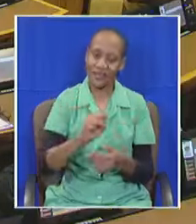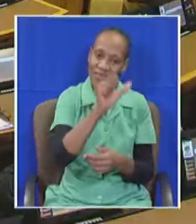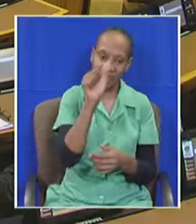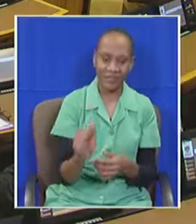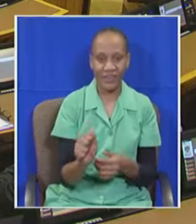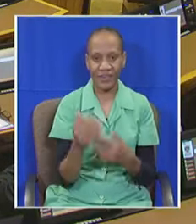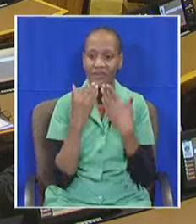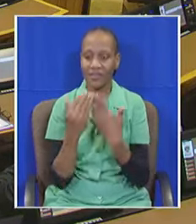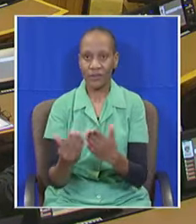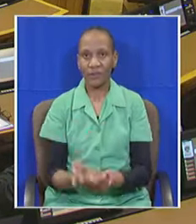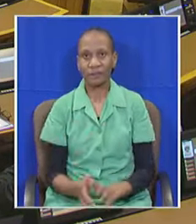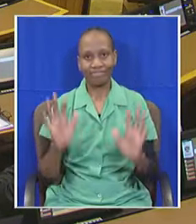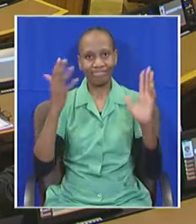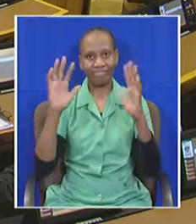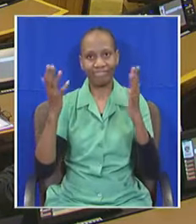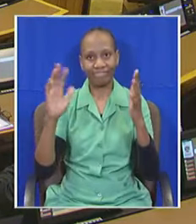Honourable.